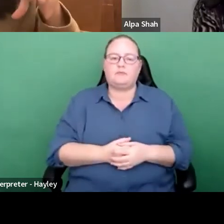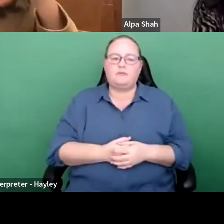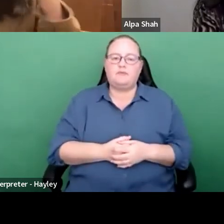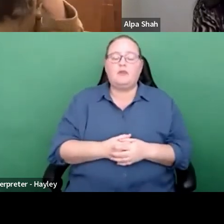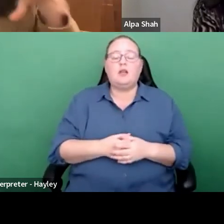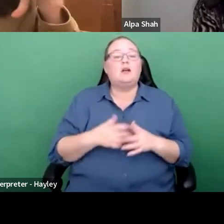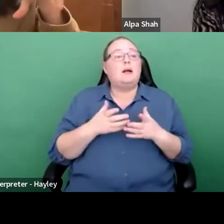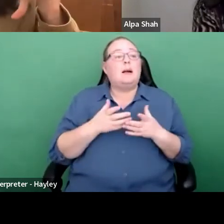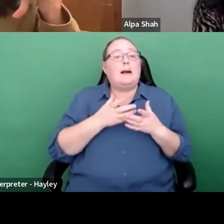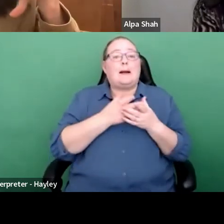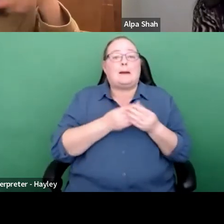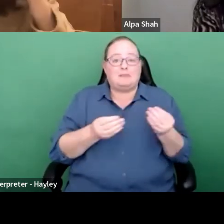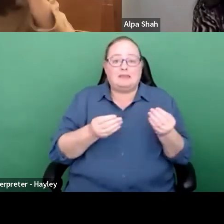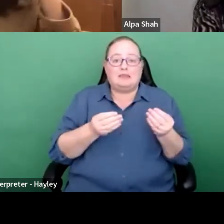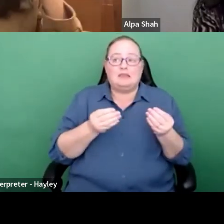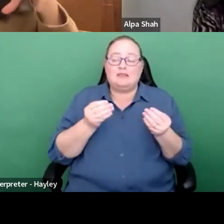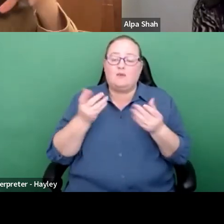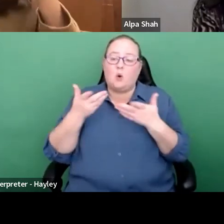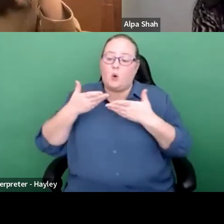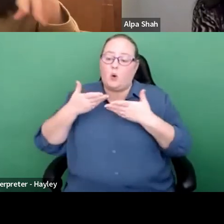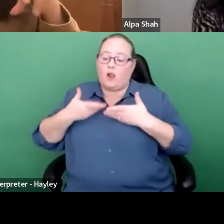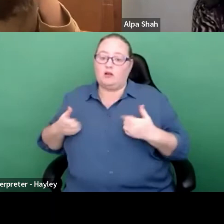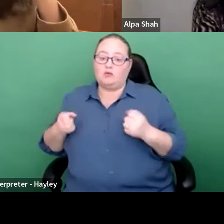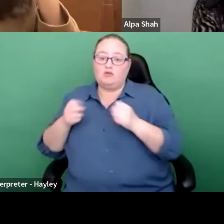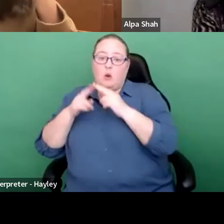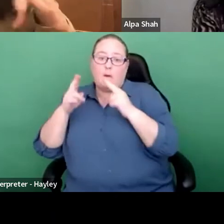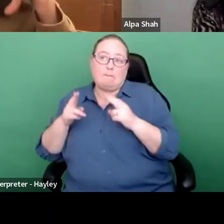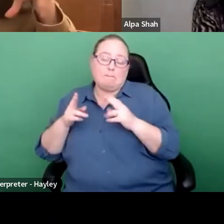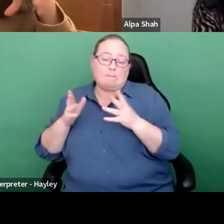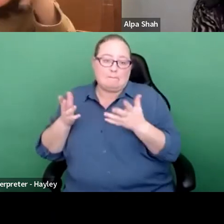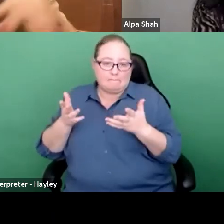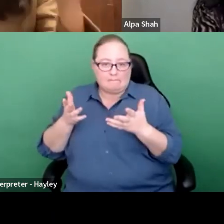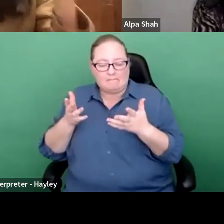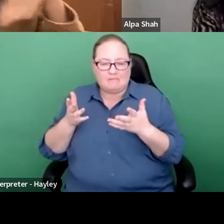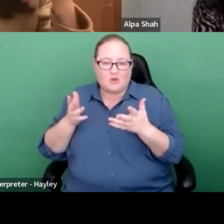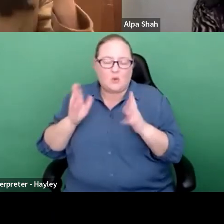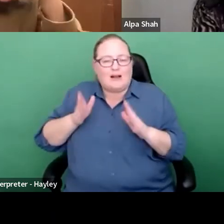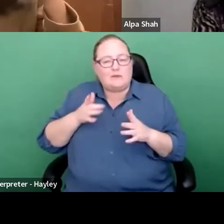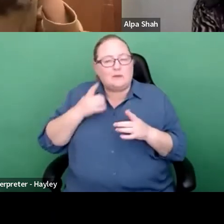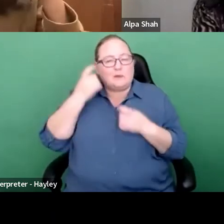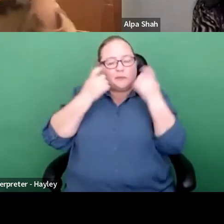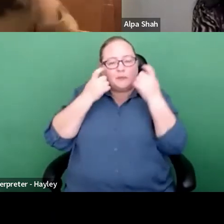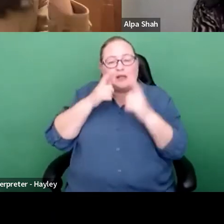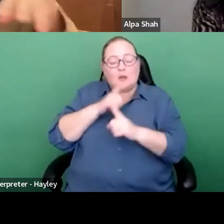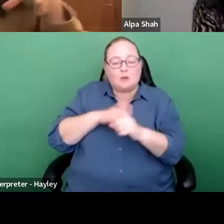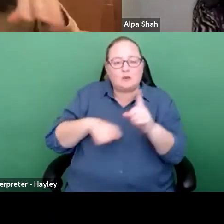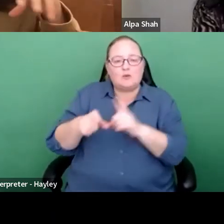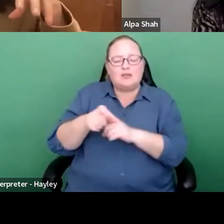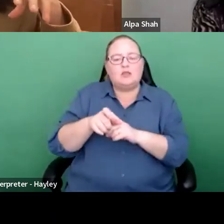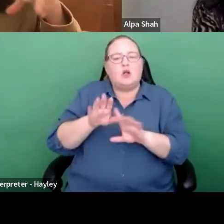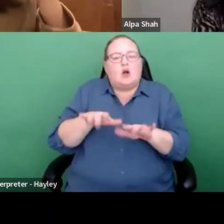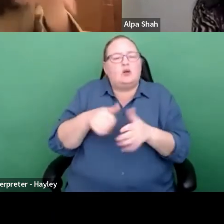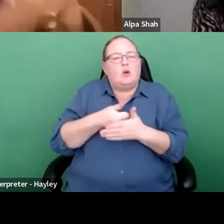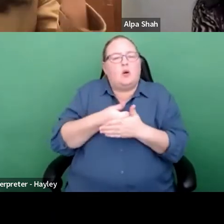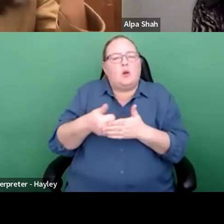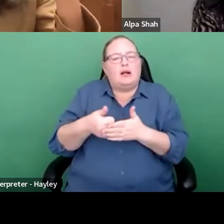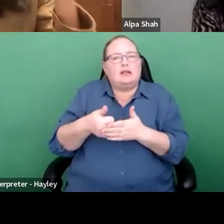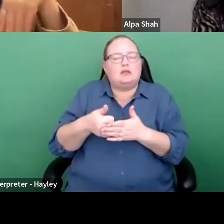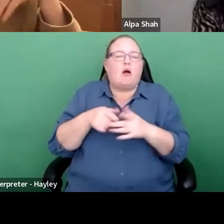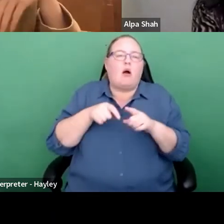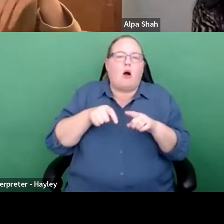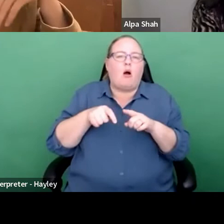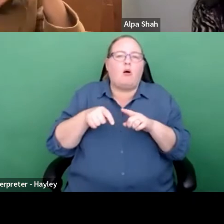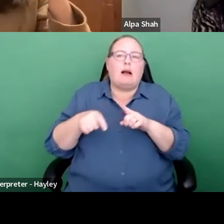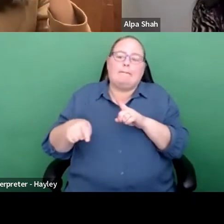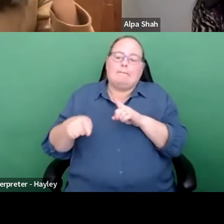the workings of these luxury homes. So the trope of the community needs to be questioned and not uncritically accepted as always a positive thing, which is again something